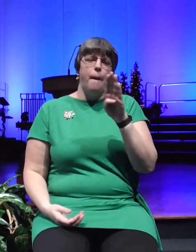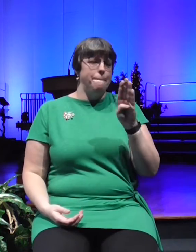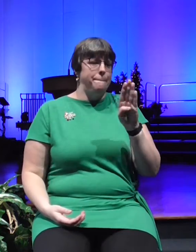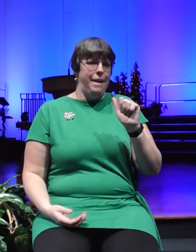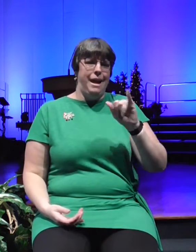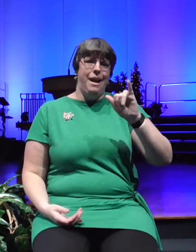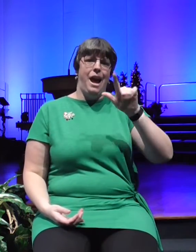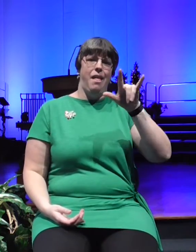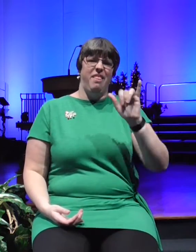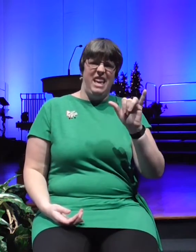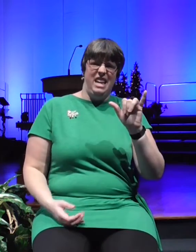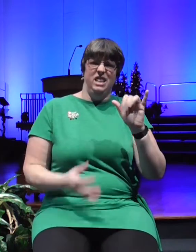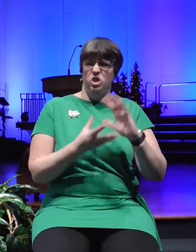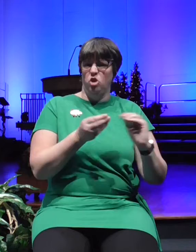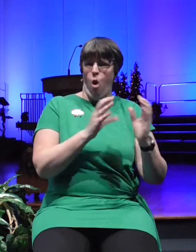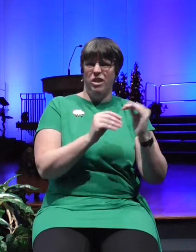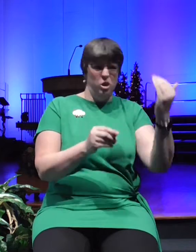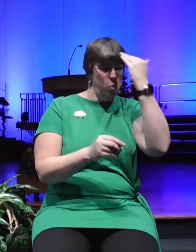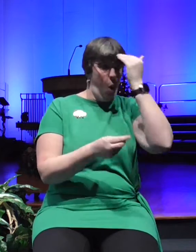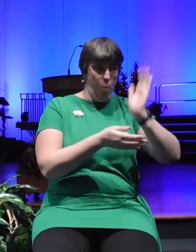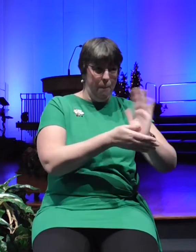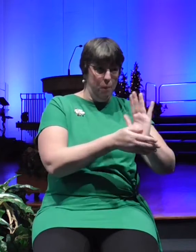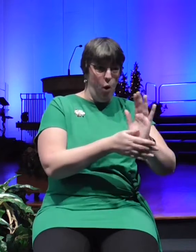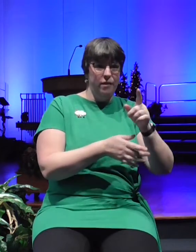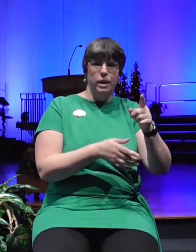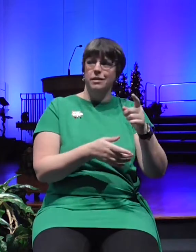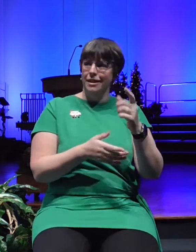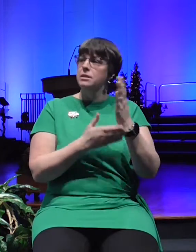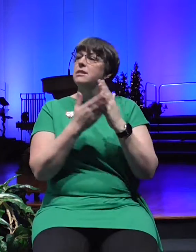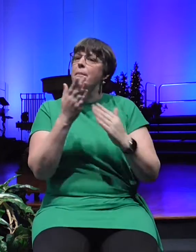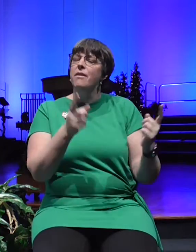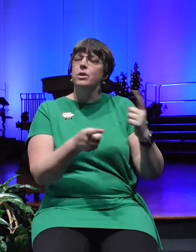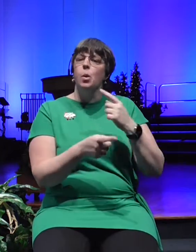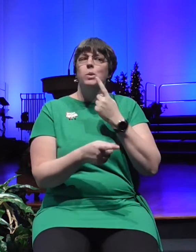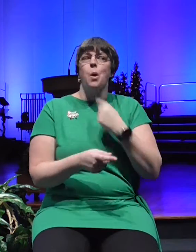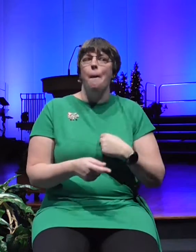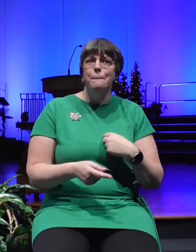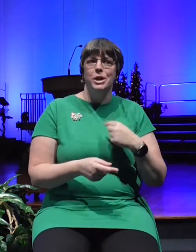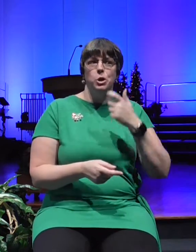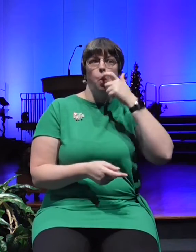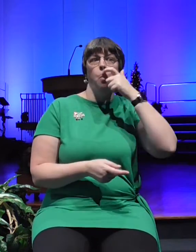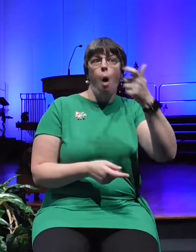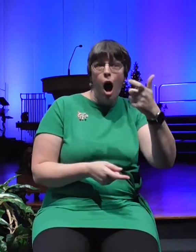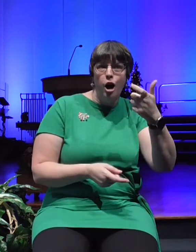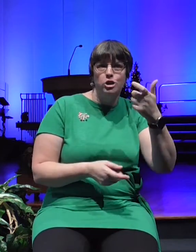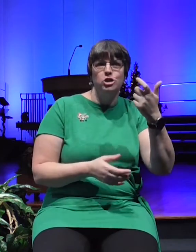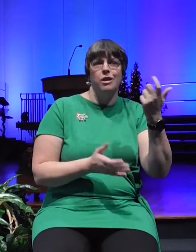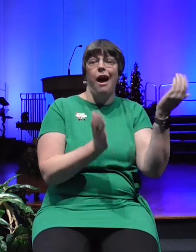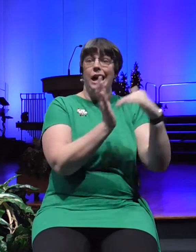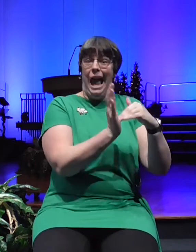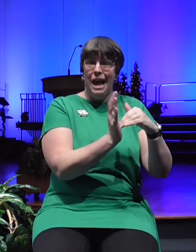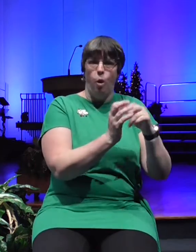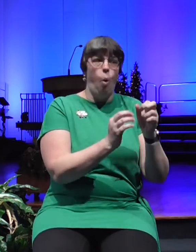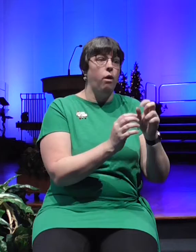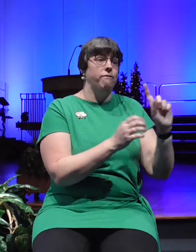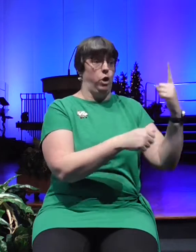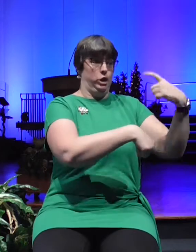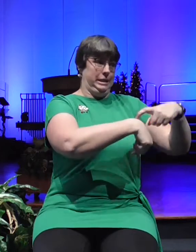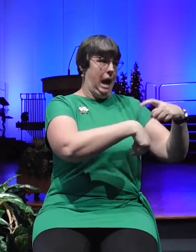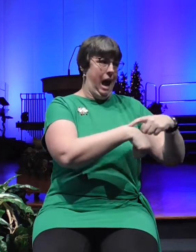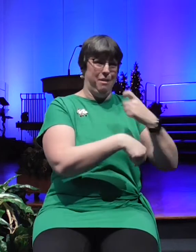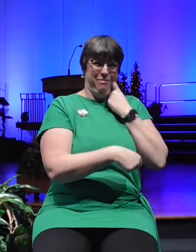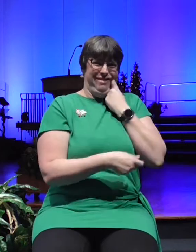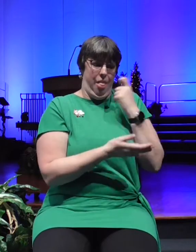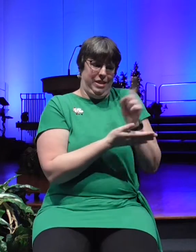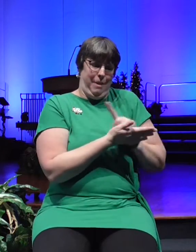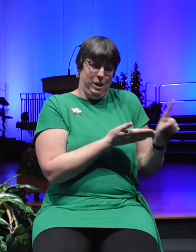and the movie It's a Wonderful Life. Many of you told me that you've gone out to rewatch or watched for the first time the movie in this past week, so that's good